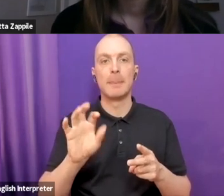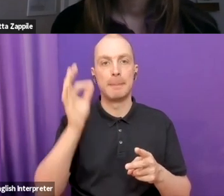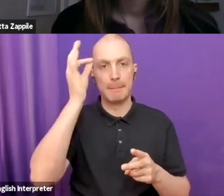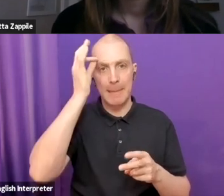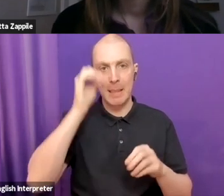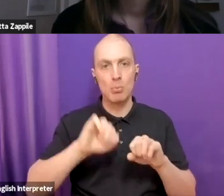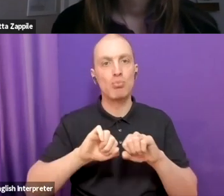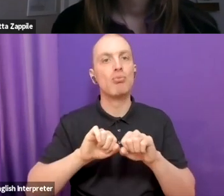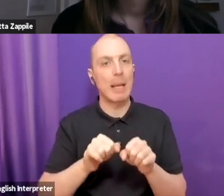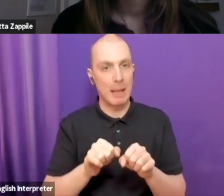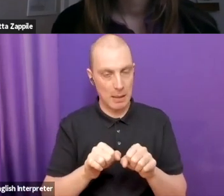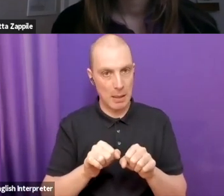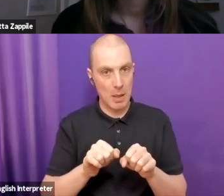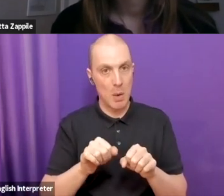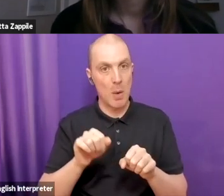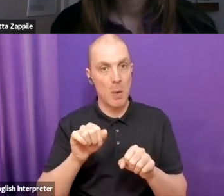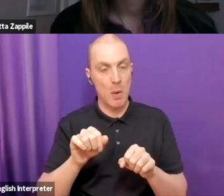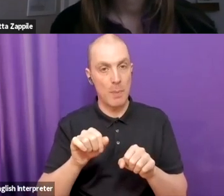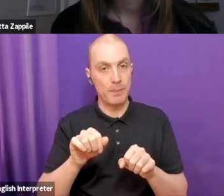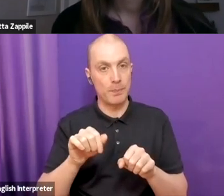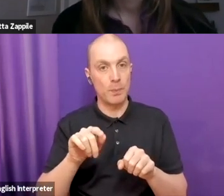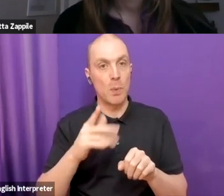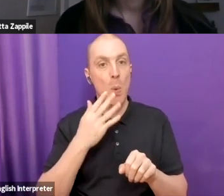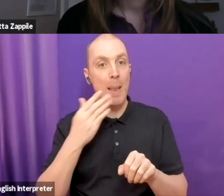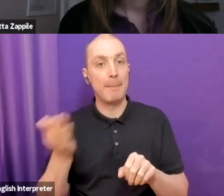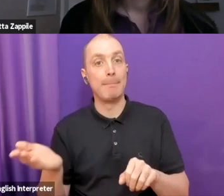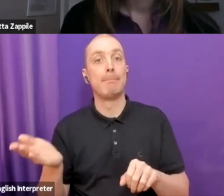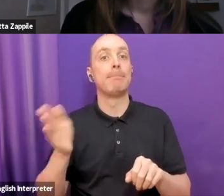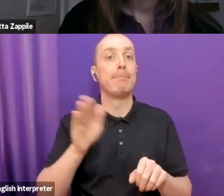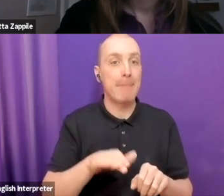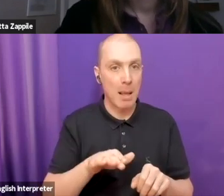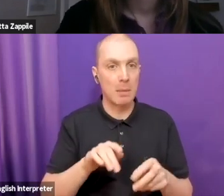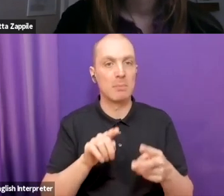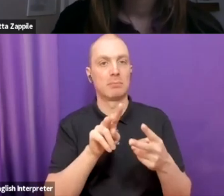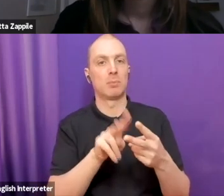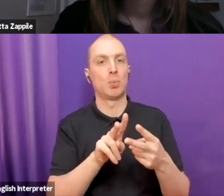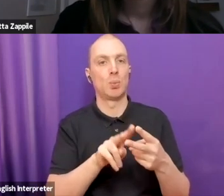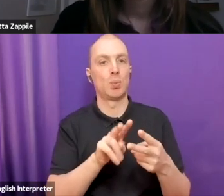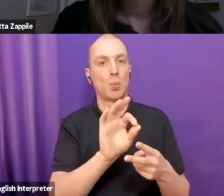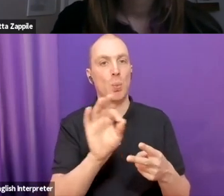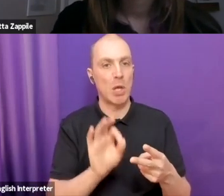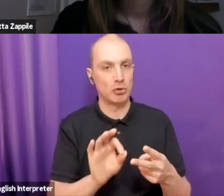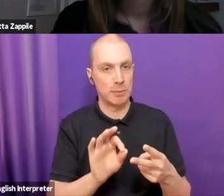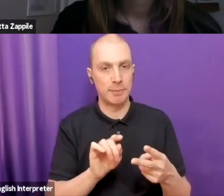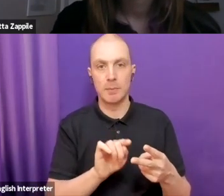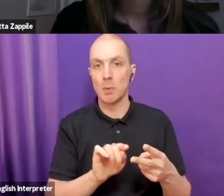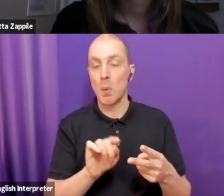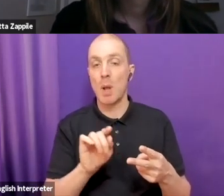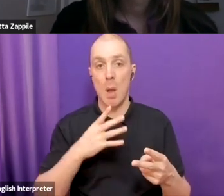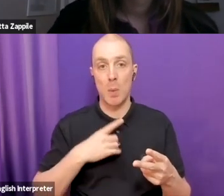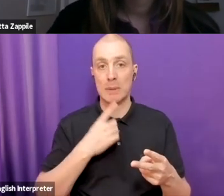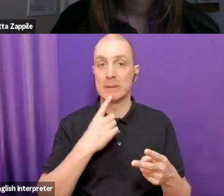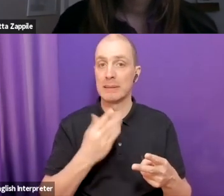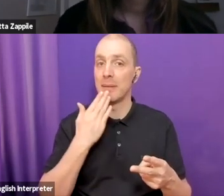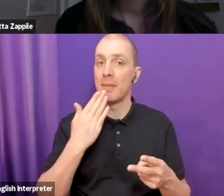them at our next kind of question session. And just want to sort of extend my thanks to you, Nicoletta, for that very,